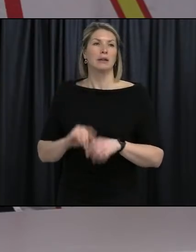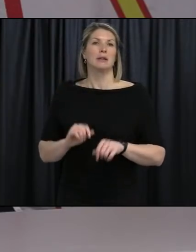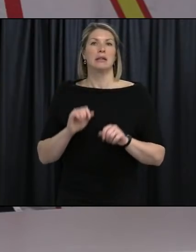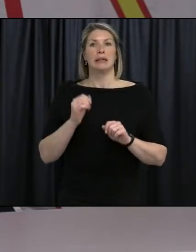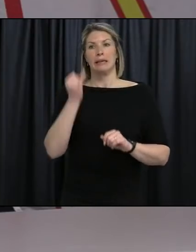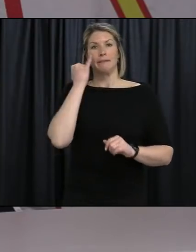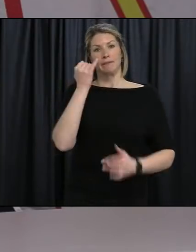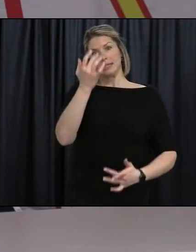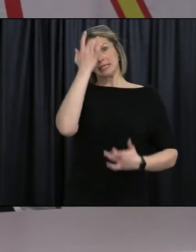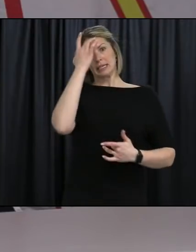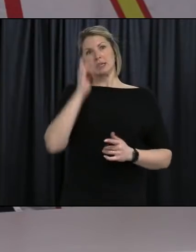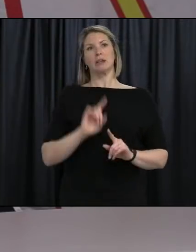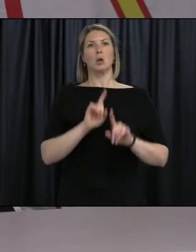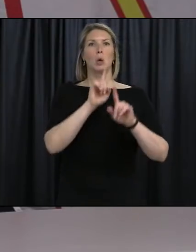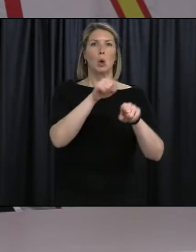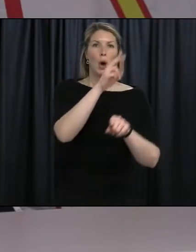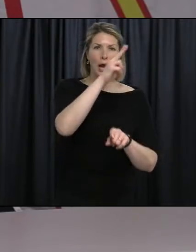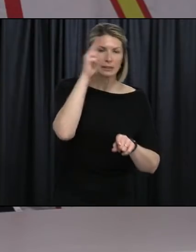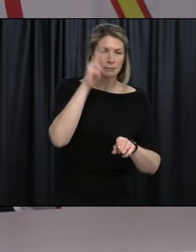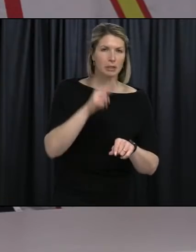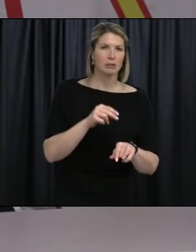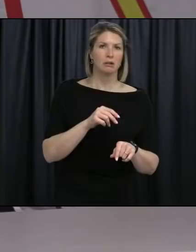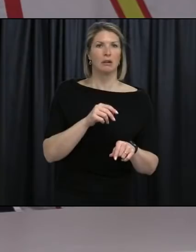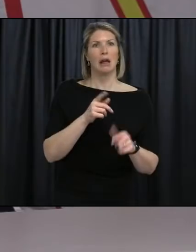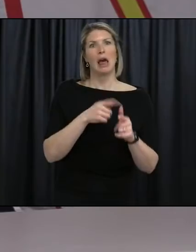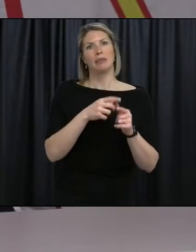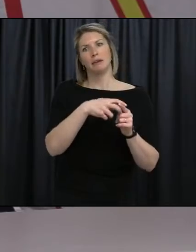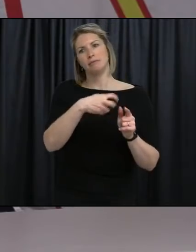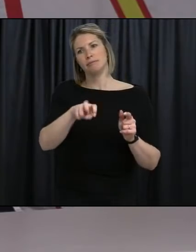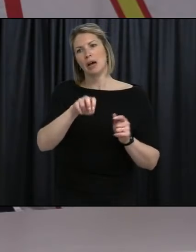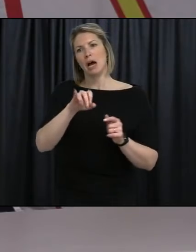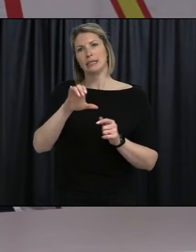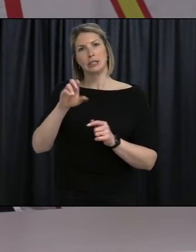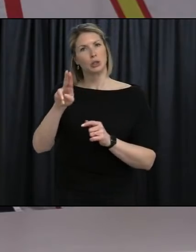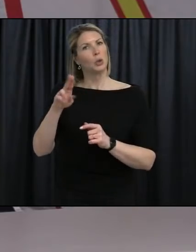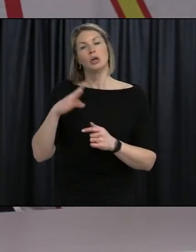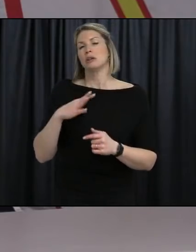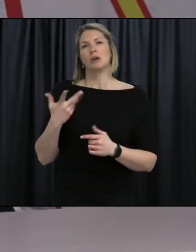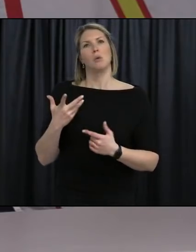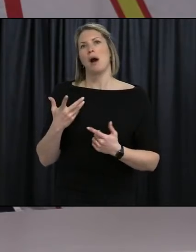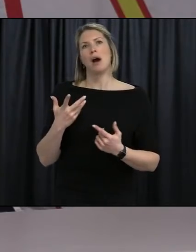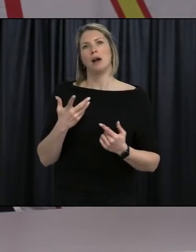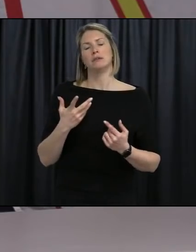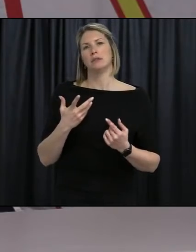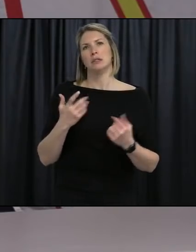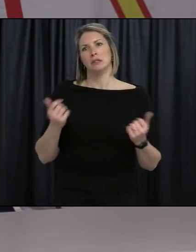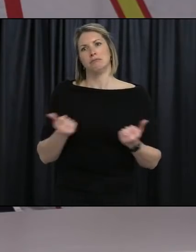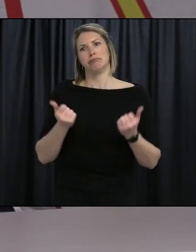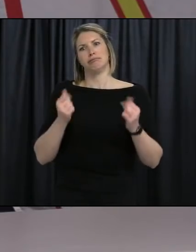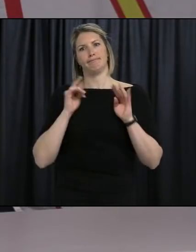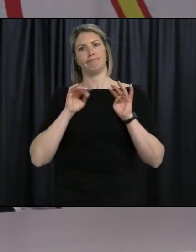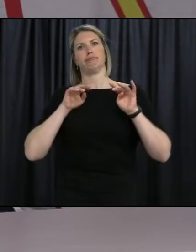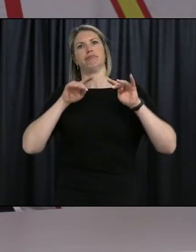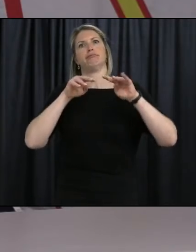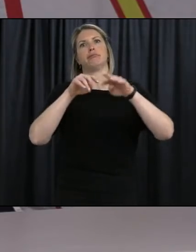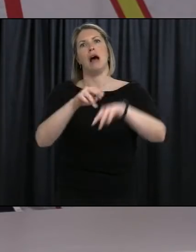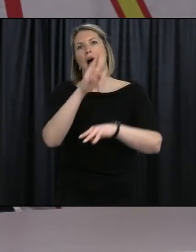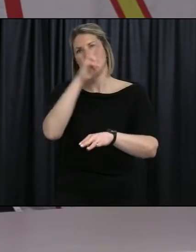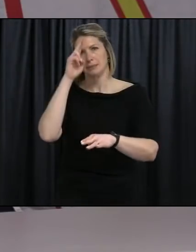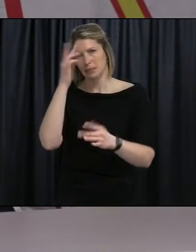And those are, obviously those are things we don't want to happen. So, so we